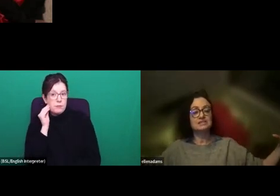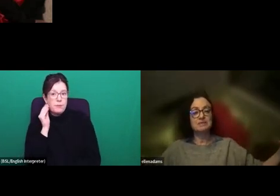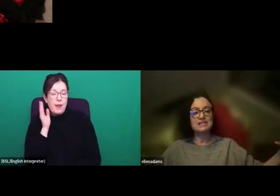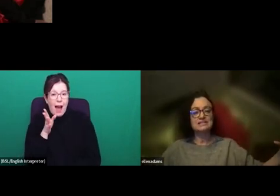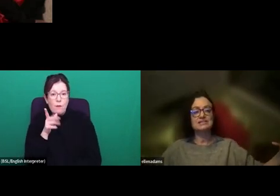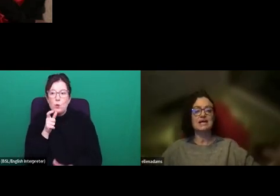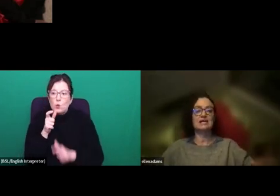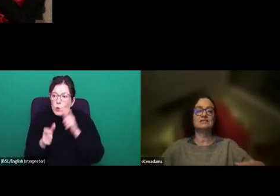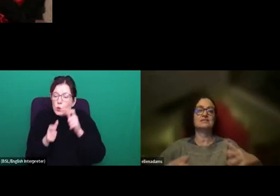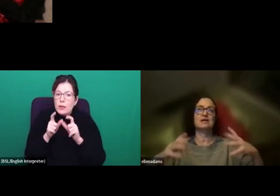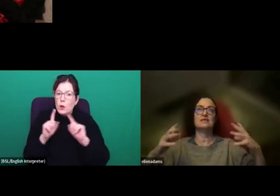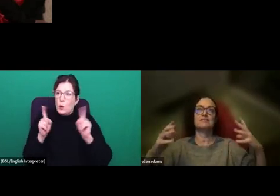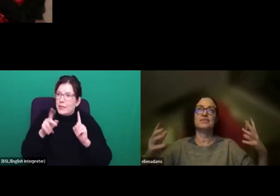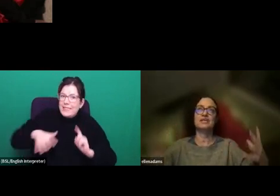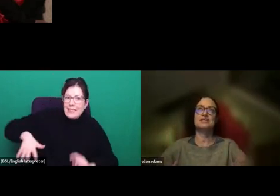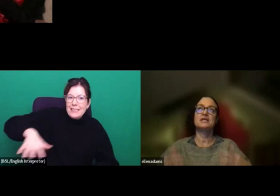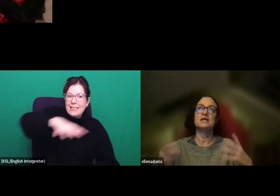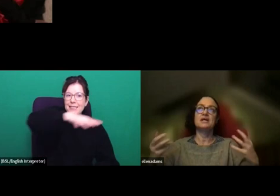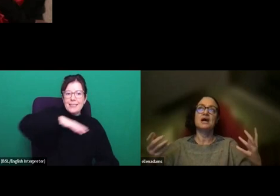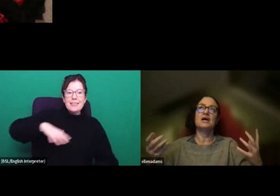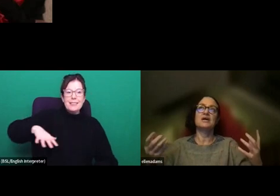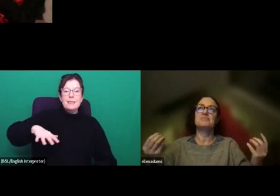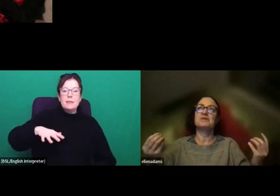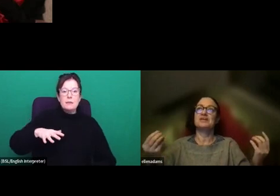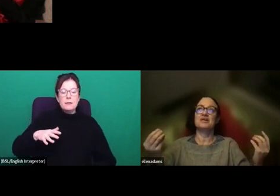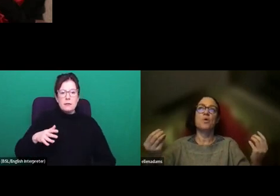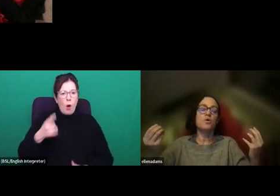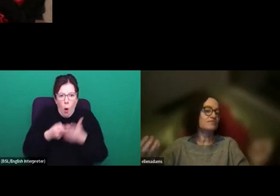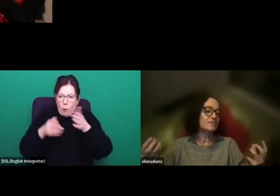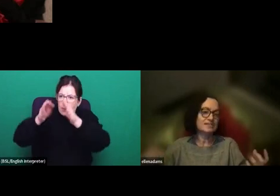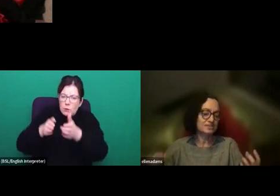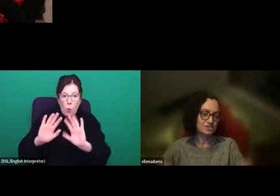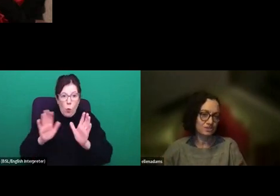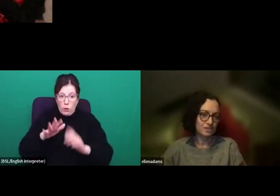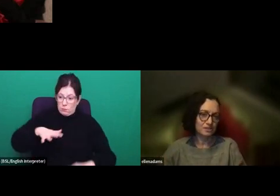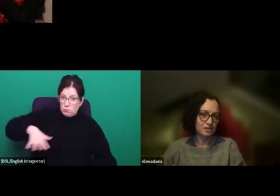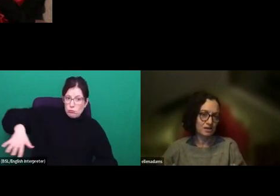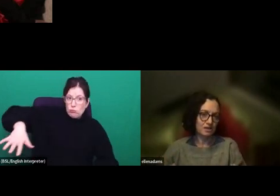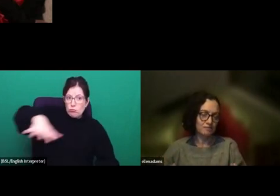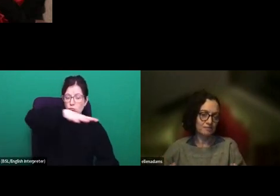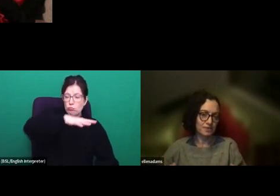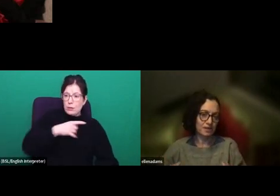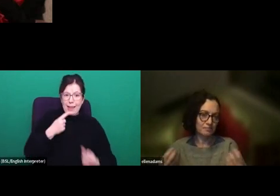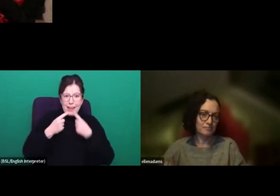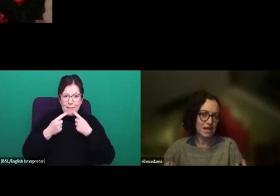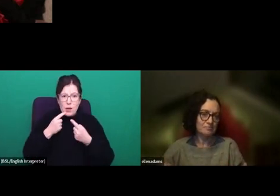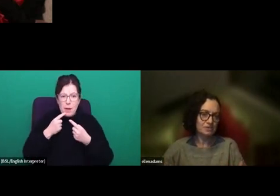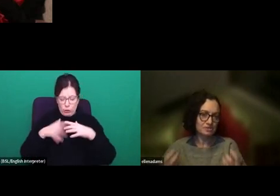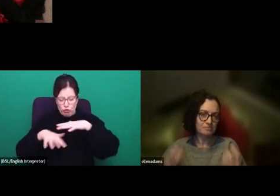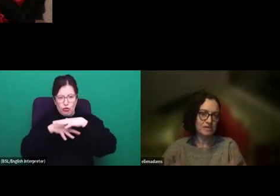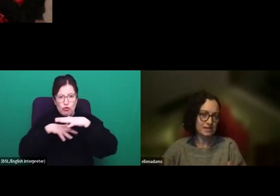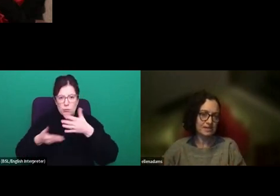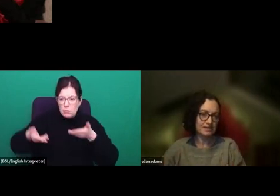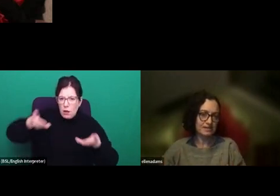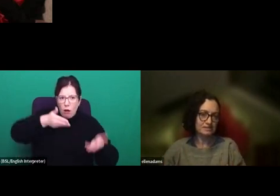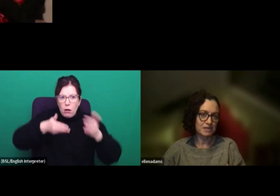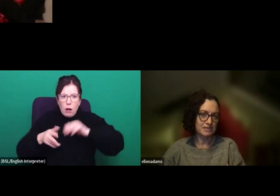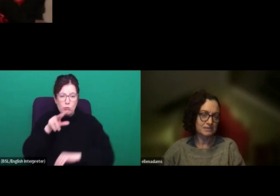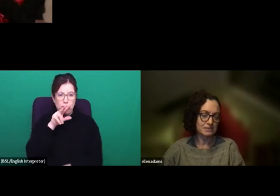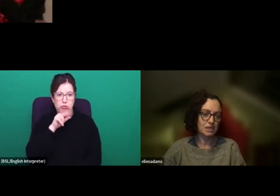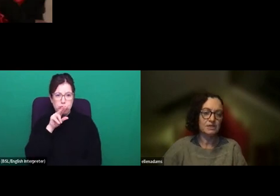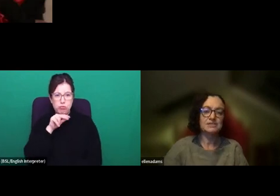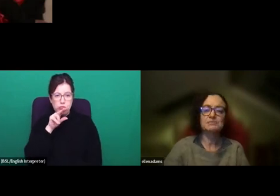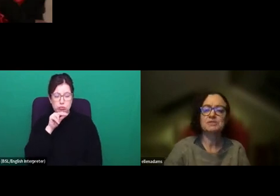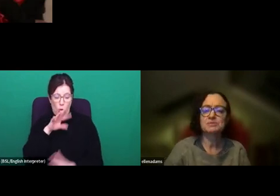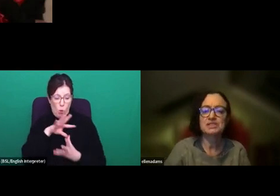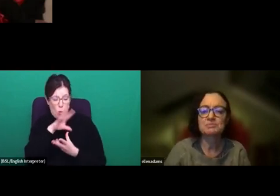describe the space and all of the sensory elements of being in that